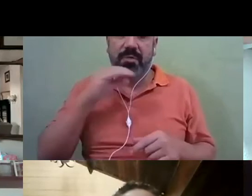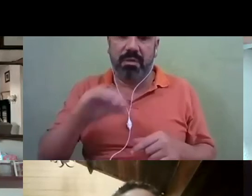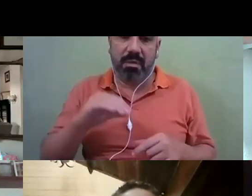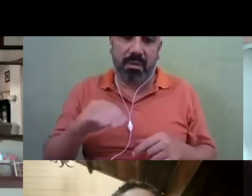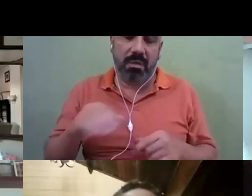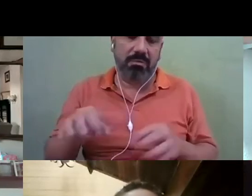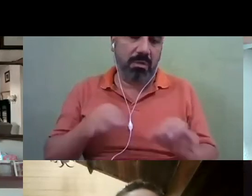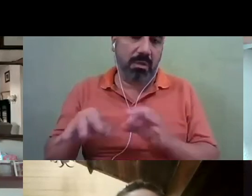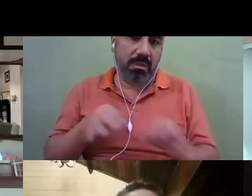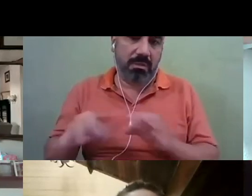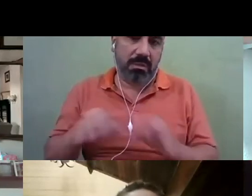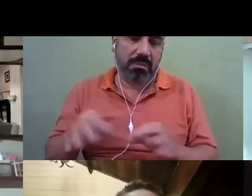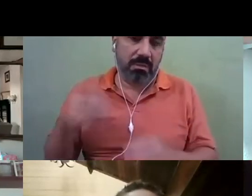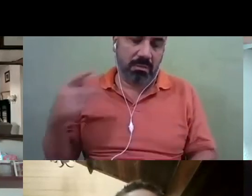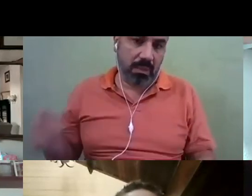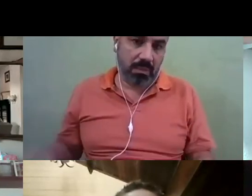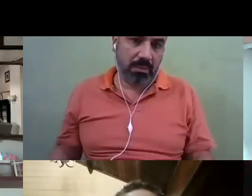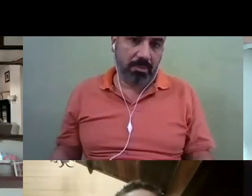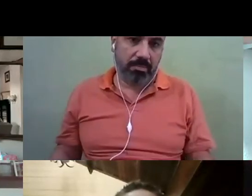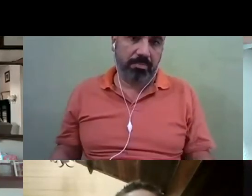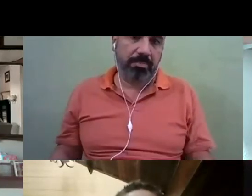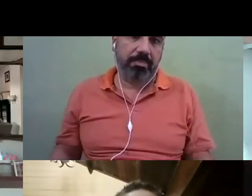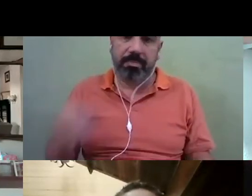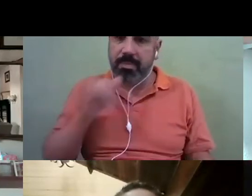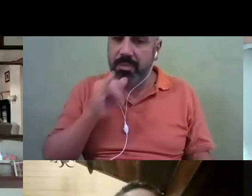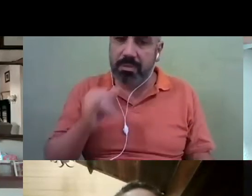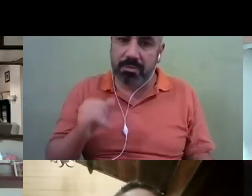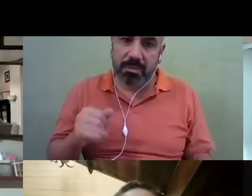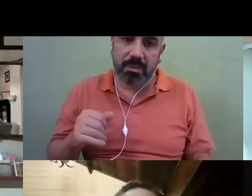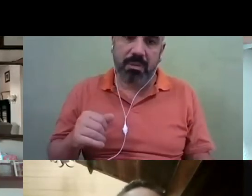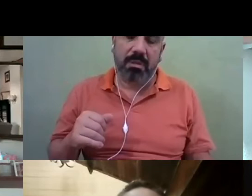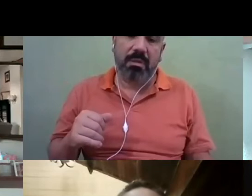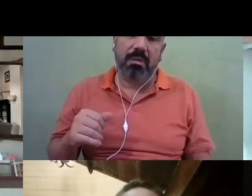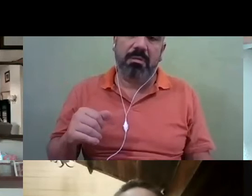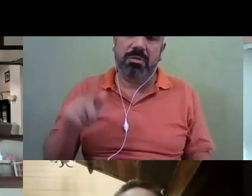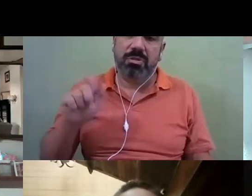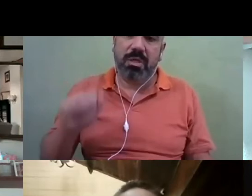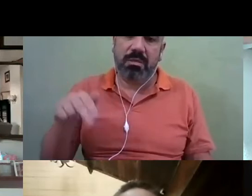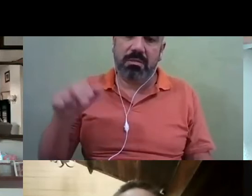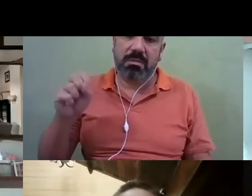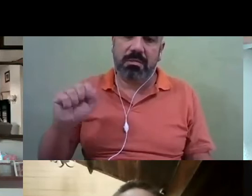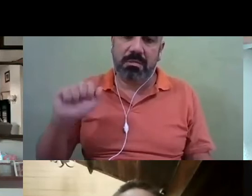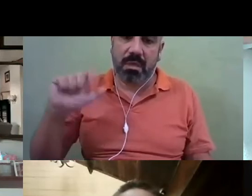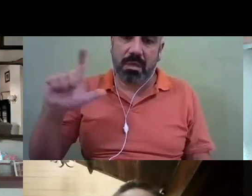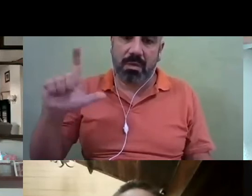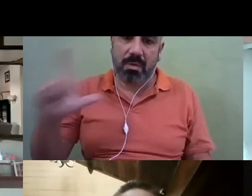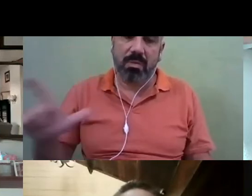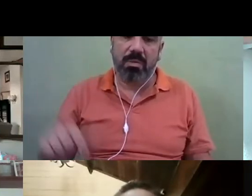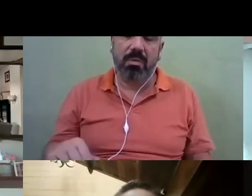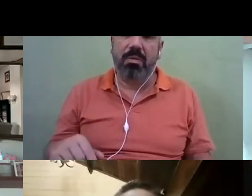analysis, what Marx called a germ cell, and what a lot of people talk about a contradiction.